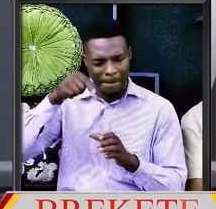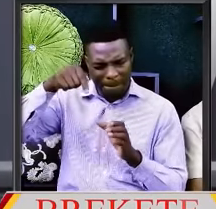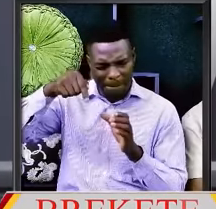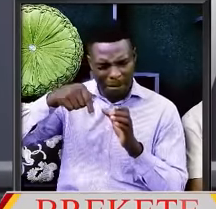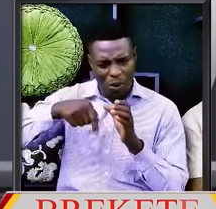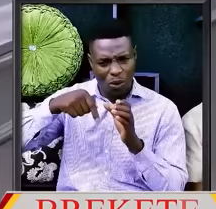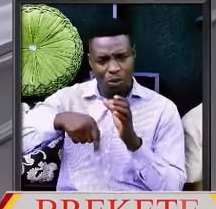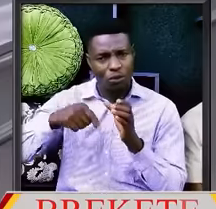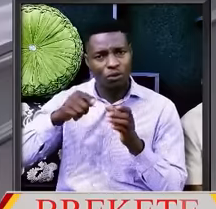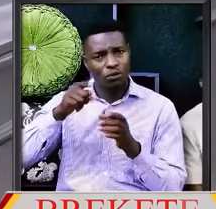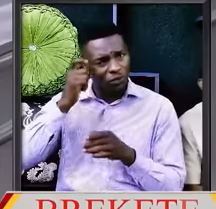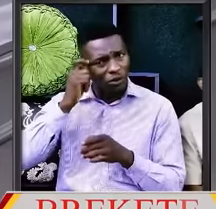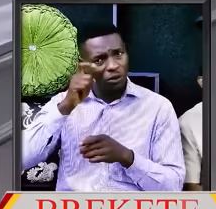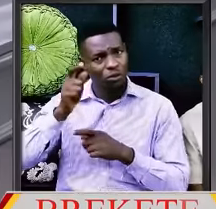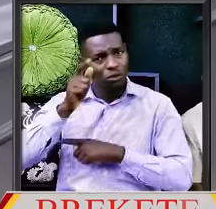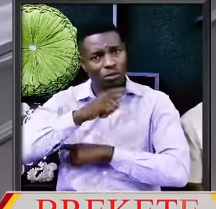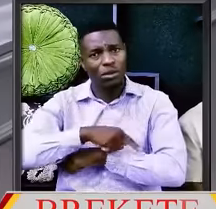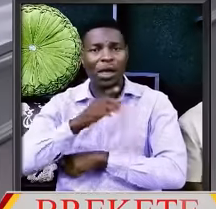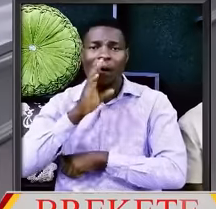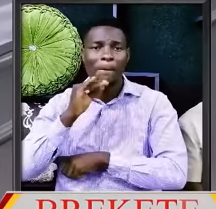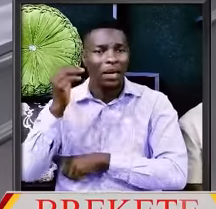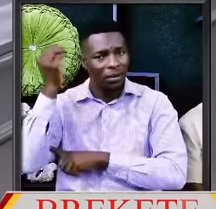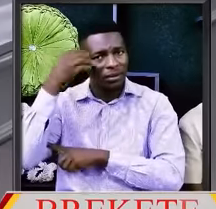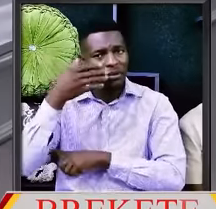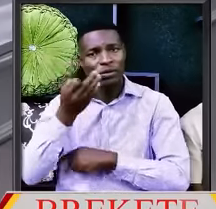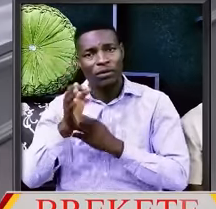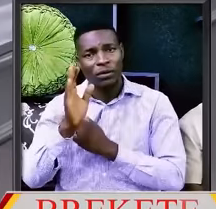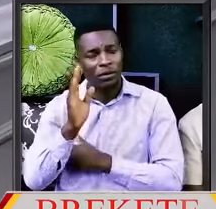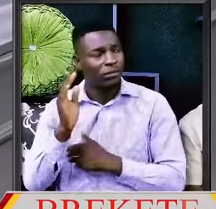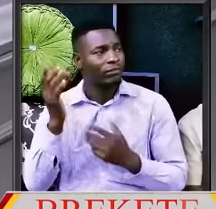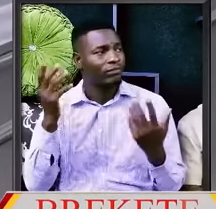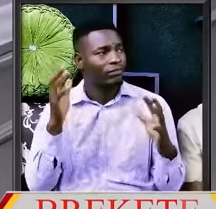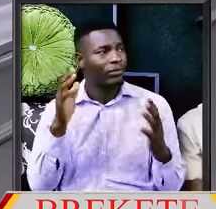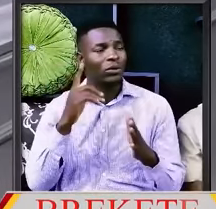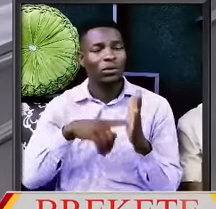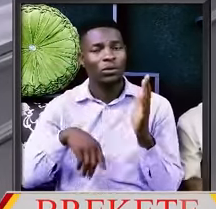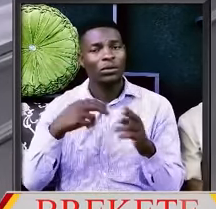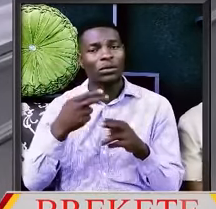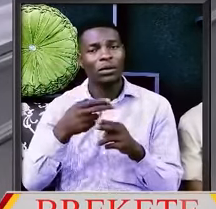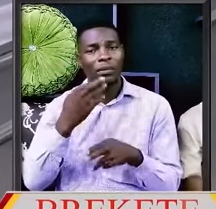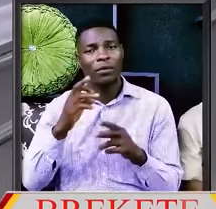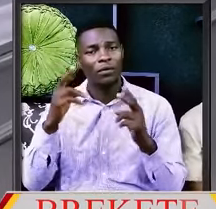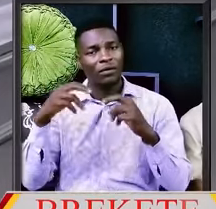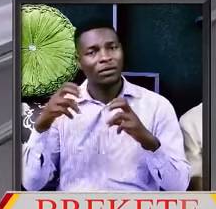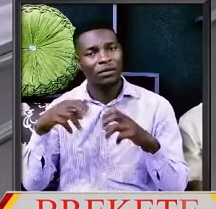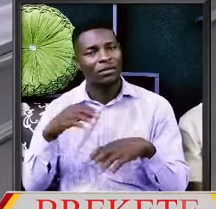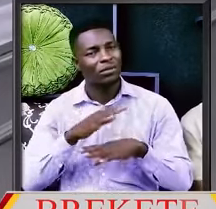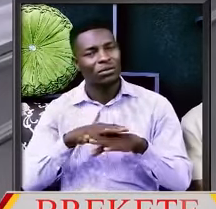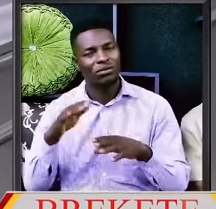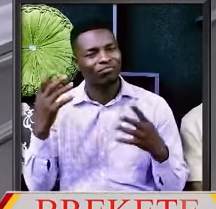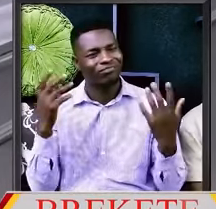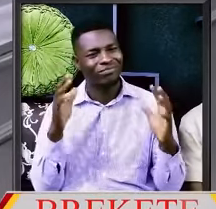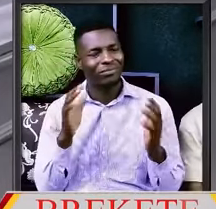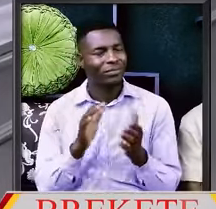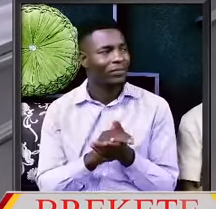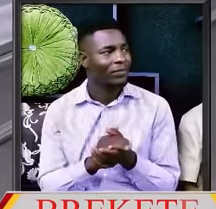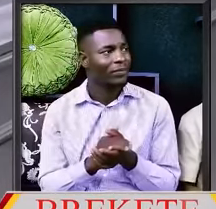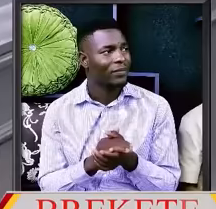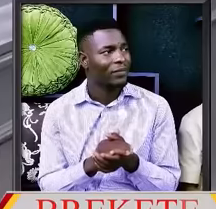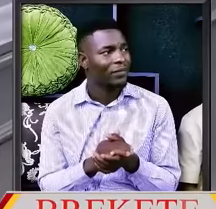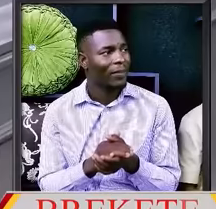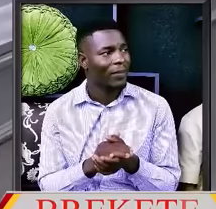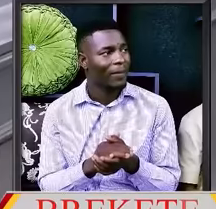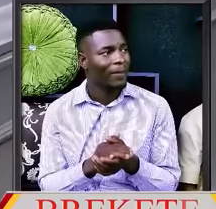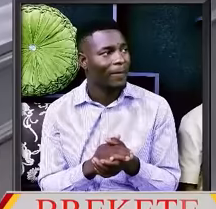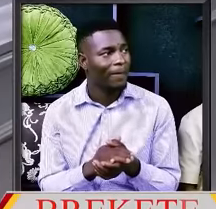today by the grace of God. Allahu Akbar. Okay, thank you so much, sir. Let him be the name of the village. No, they clap. No, they clap. This